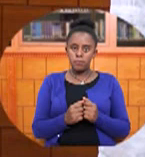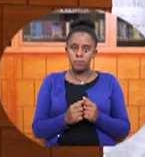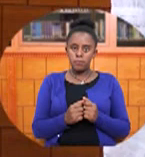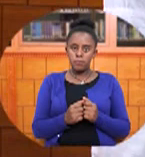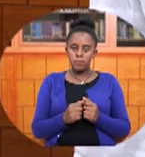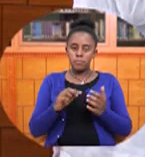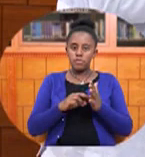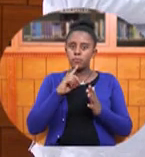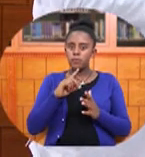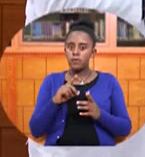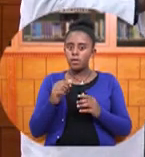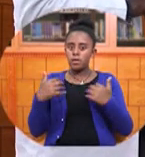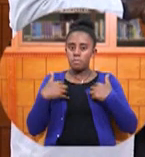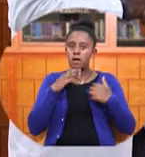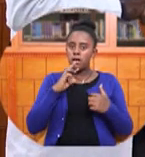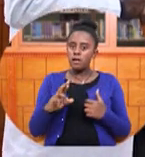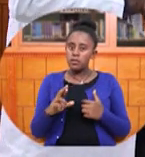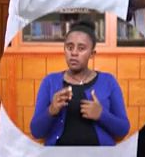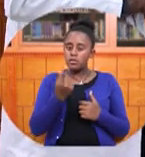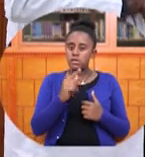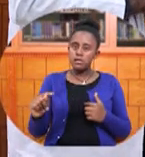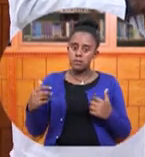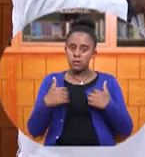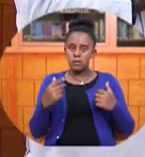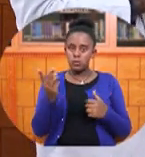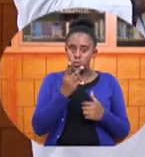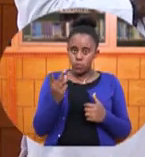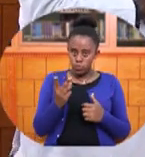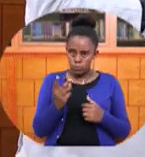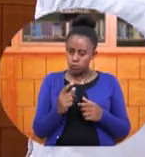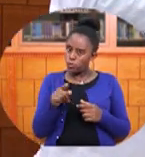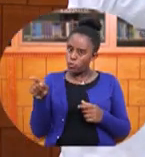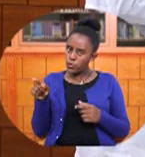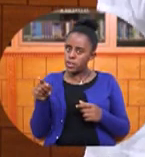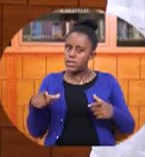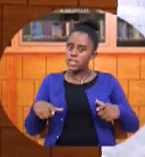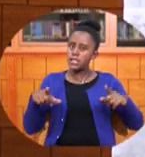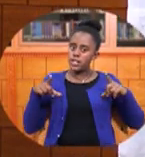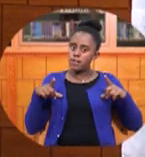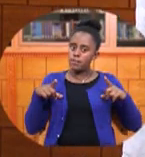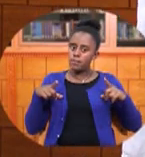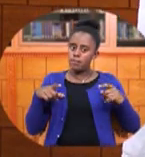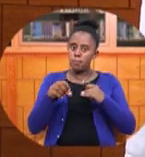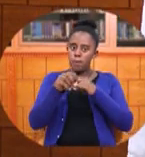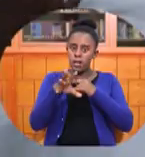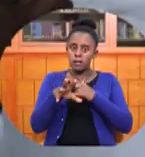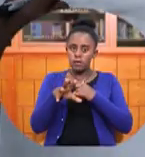Arboreal animals are the animal those live on the branch of